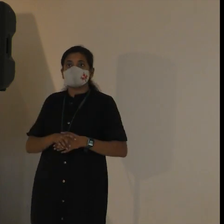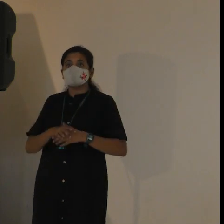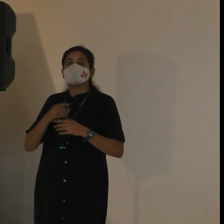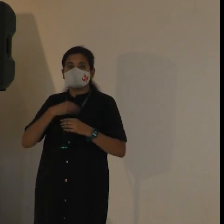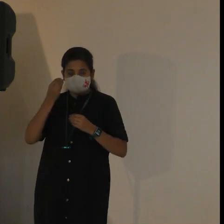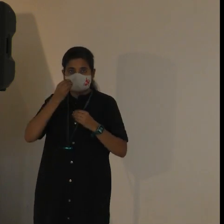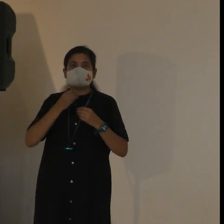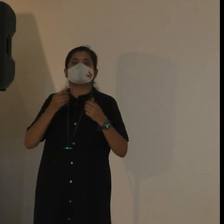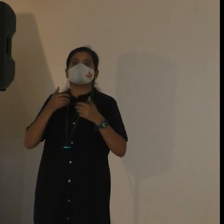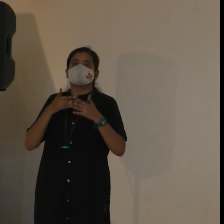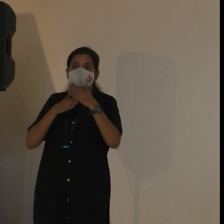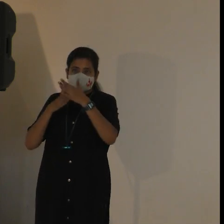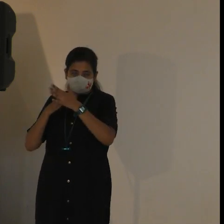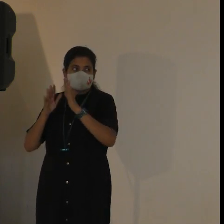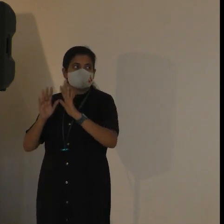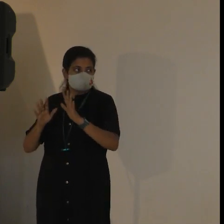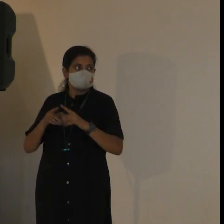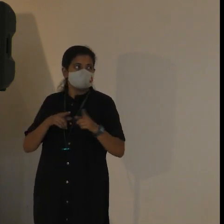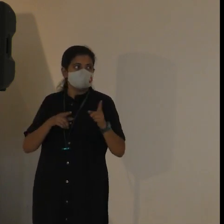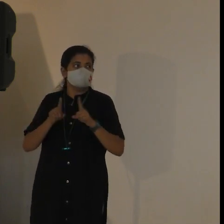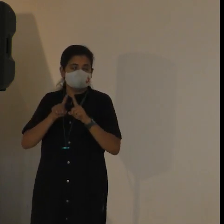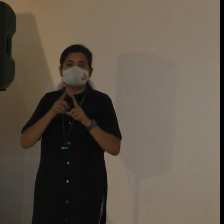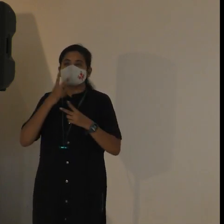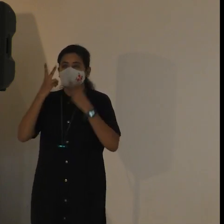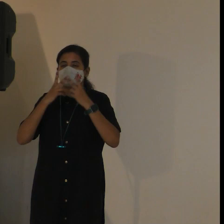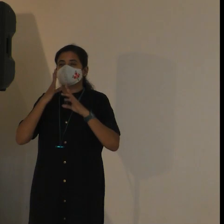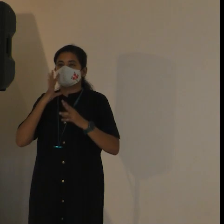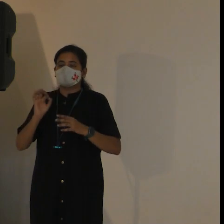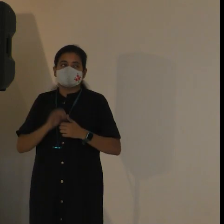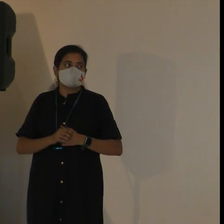these are some of the challenges that my site faces with regards to visibility.